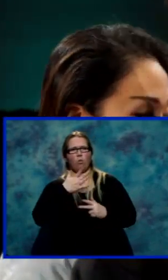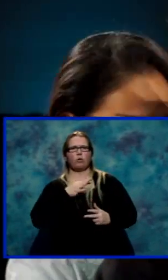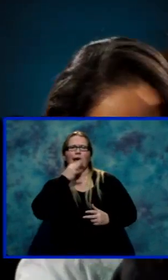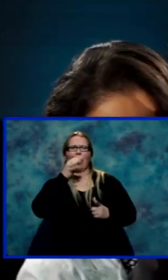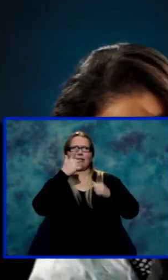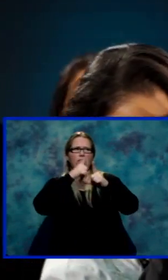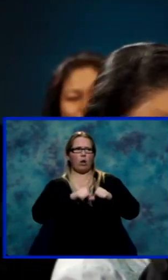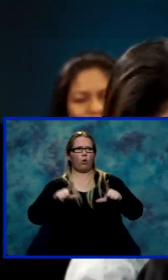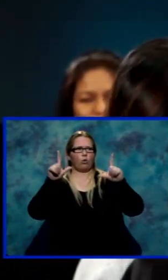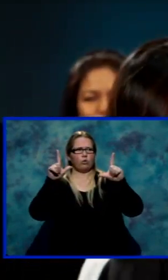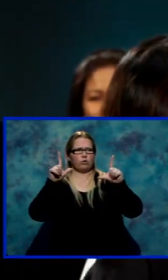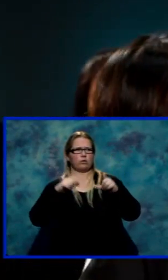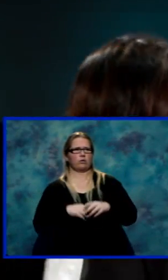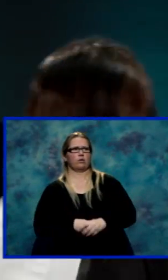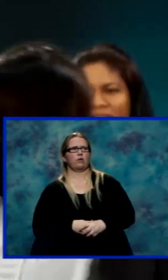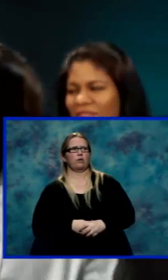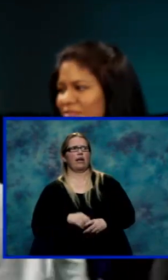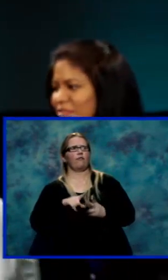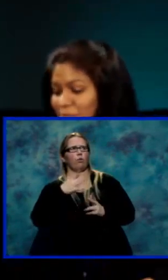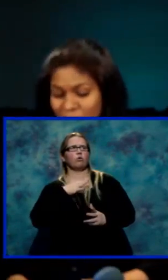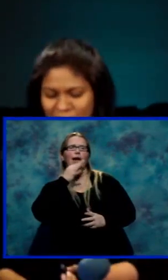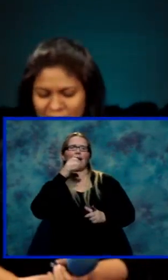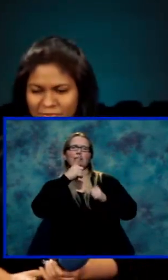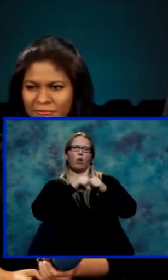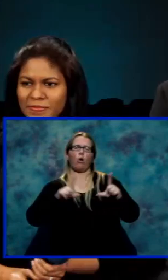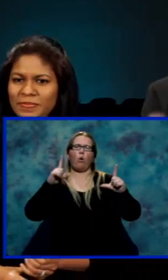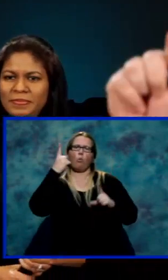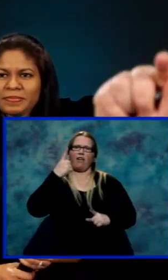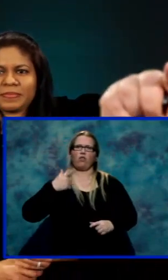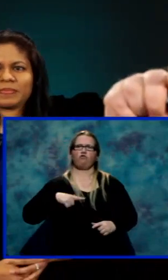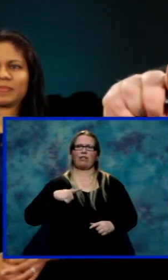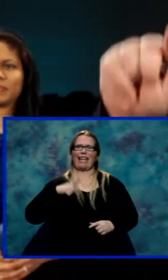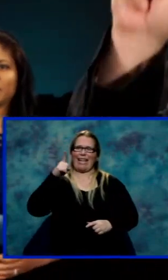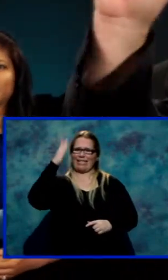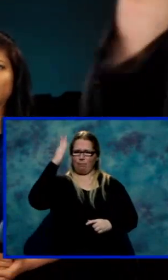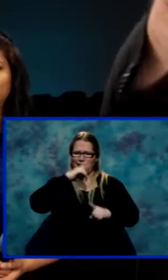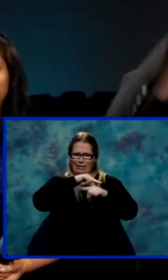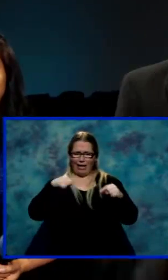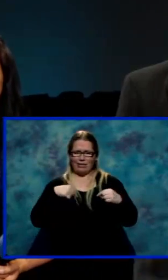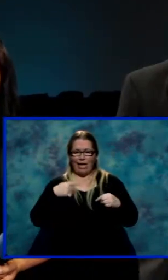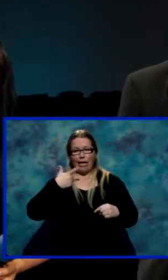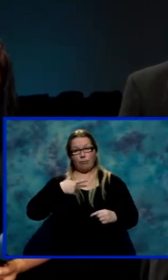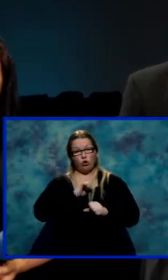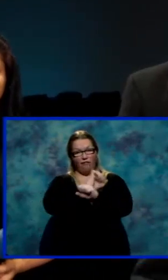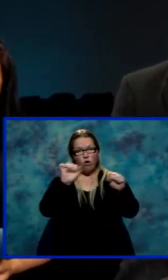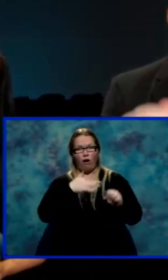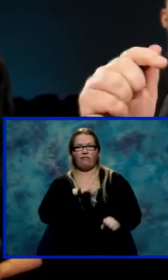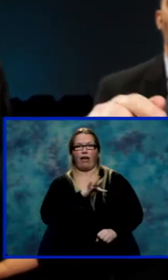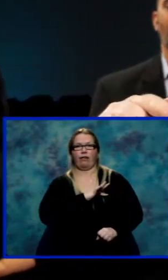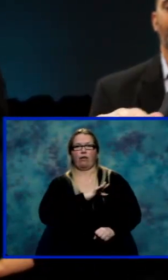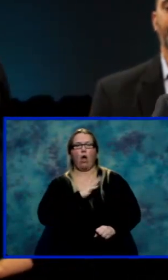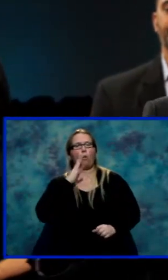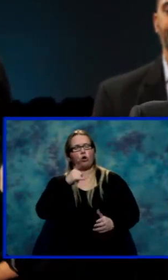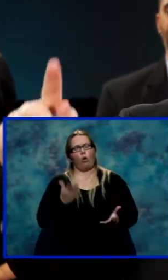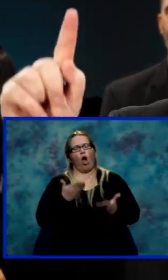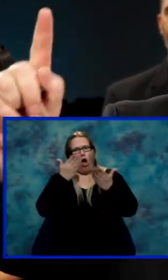Lord, oh, thank you, Liz. If you want to ask the Lord, one of the reasons that he's blessing us is because of your faithfulness when it comes to your